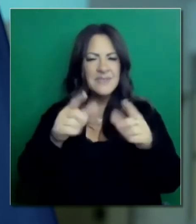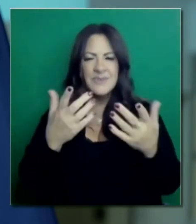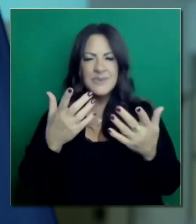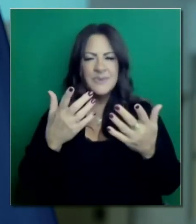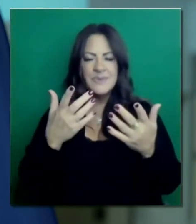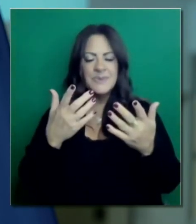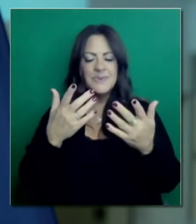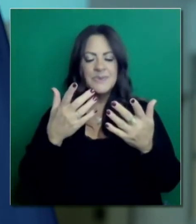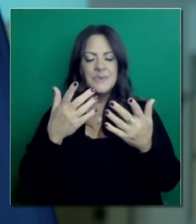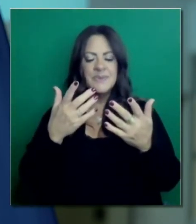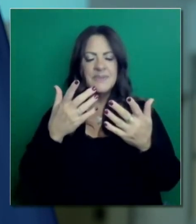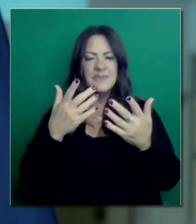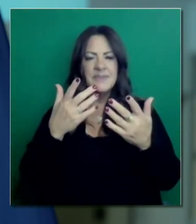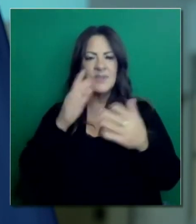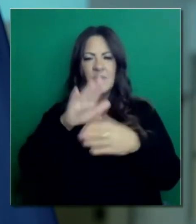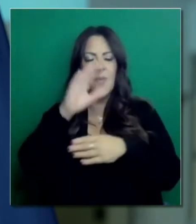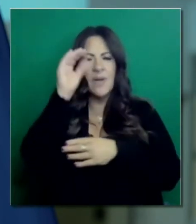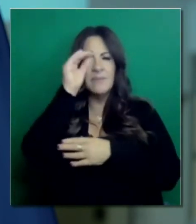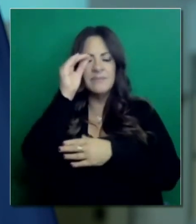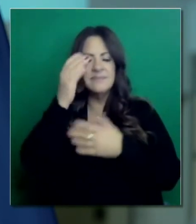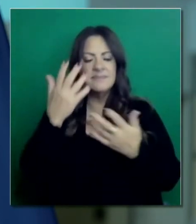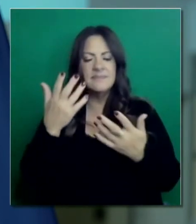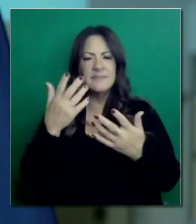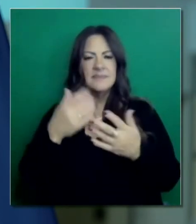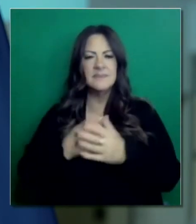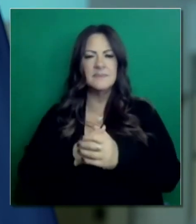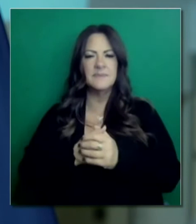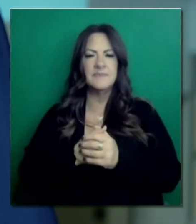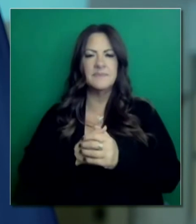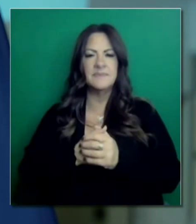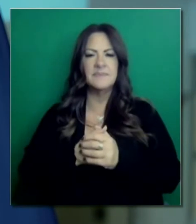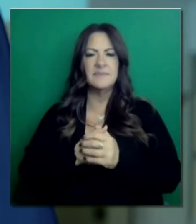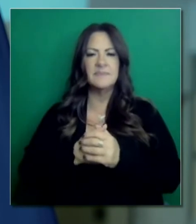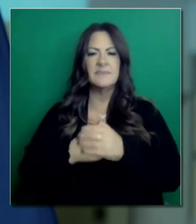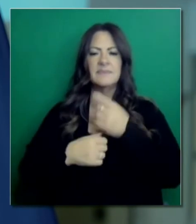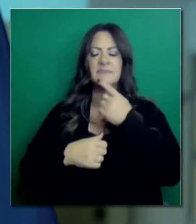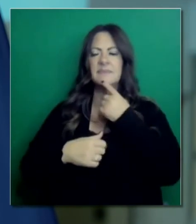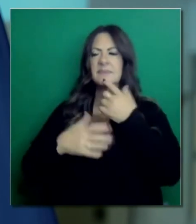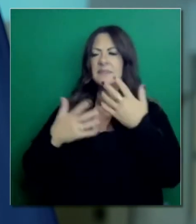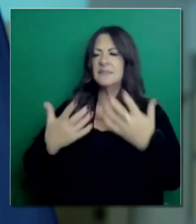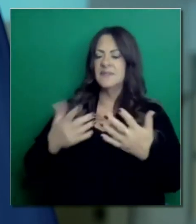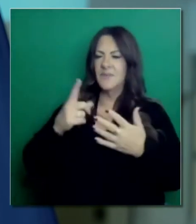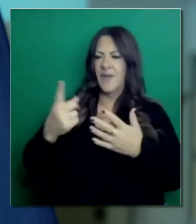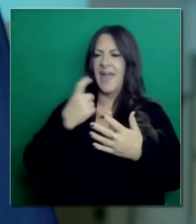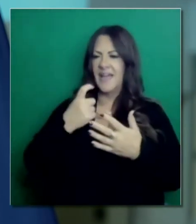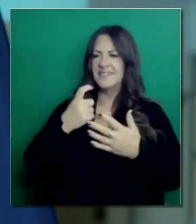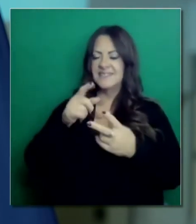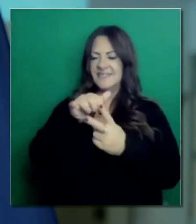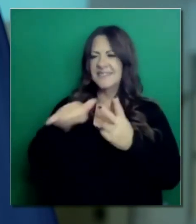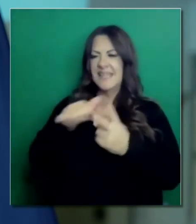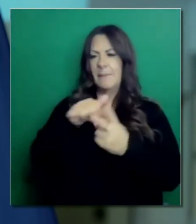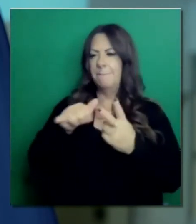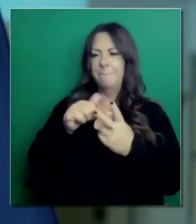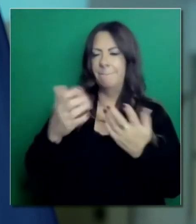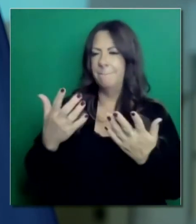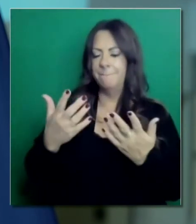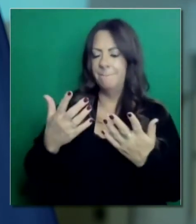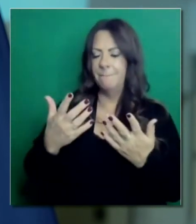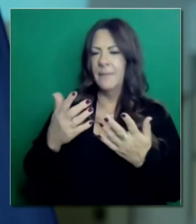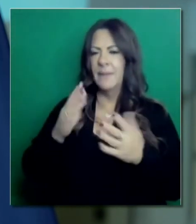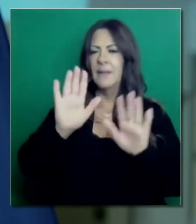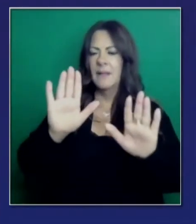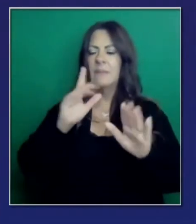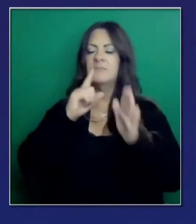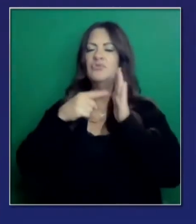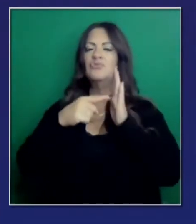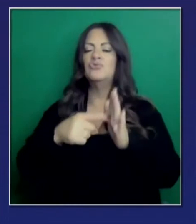on that, I'd be most appreciative. Thank you. One question answers the other begs the question. Forgive me, but let me just go to a slide here just on the first